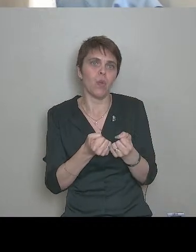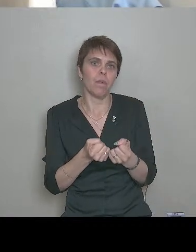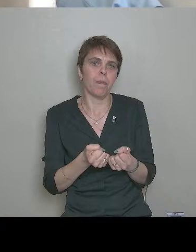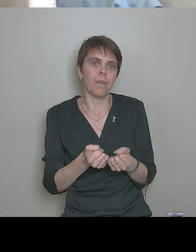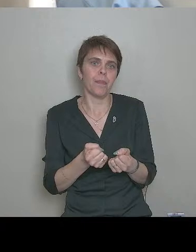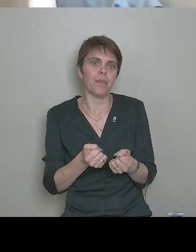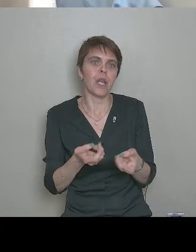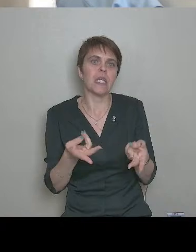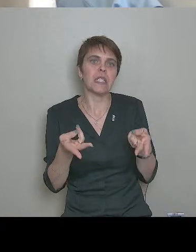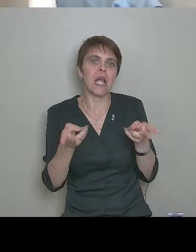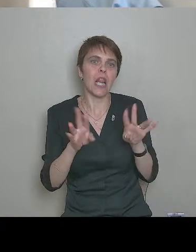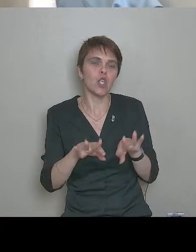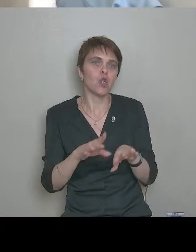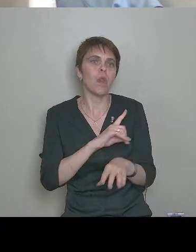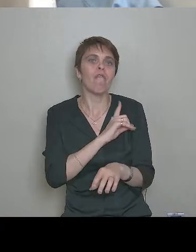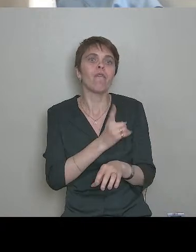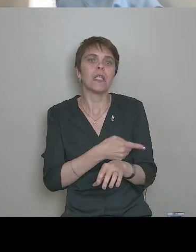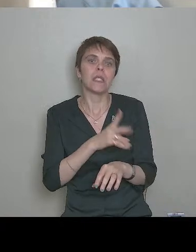was upheld.